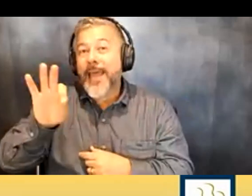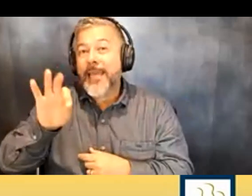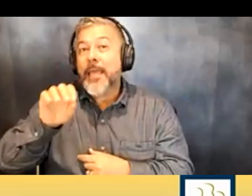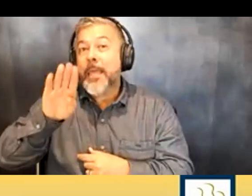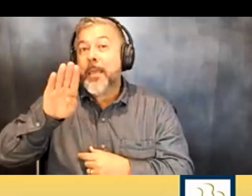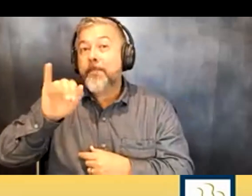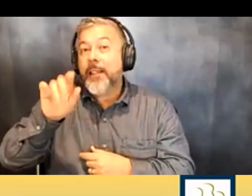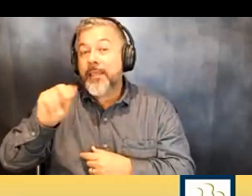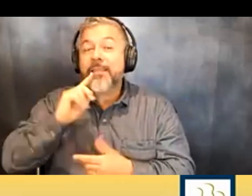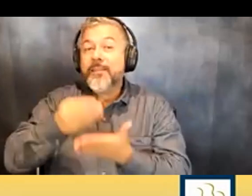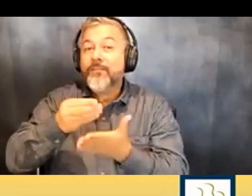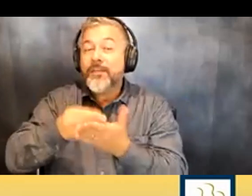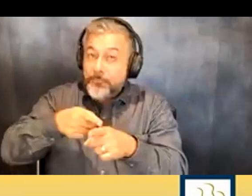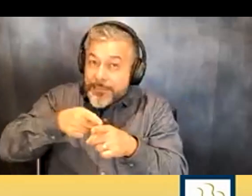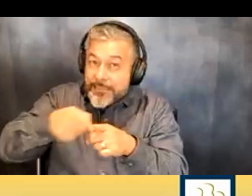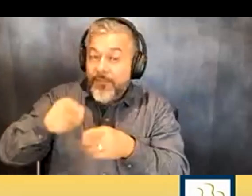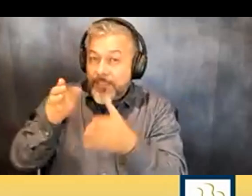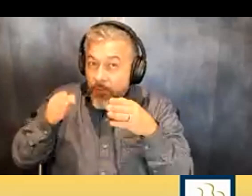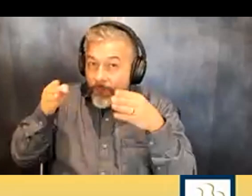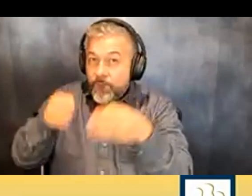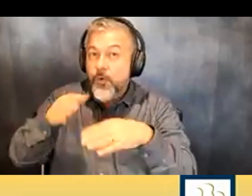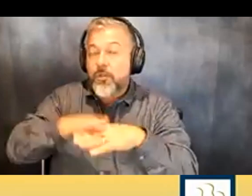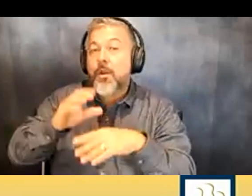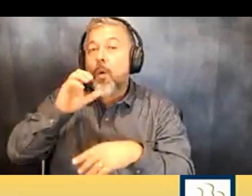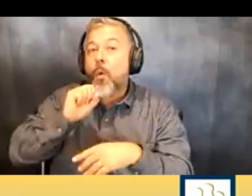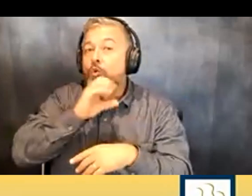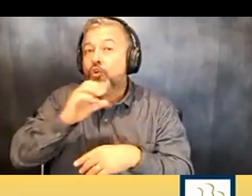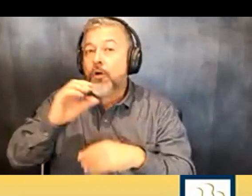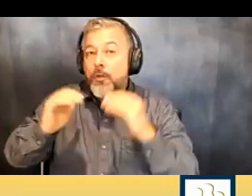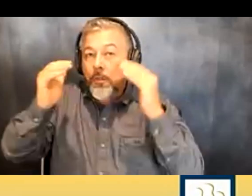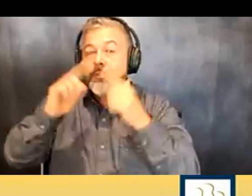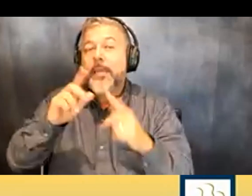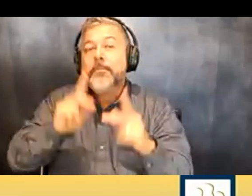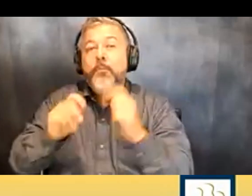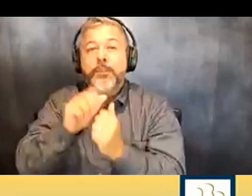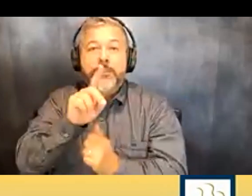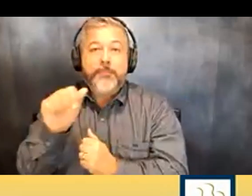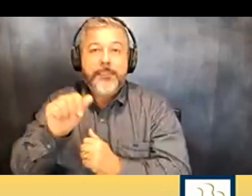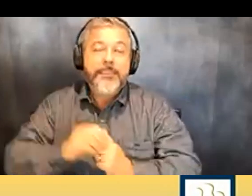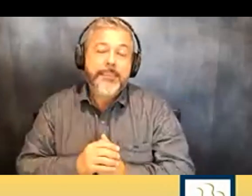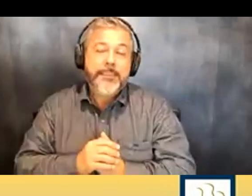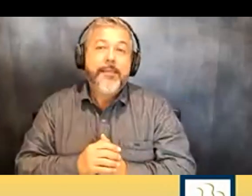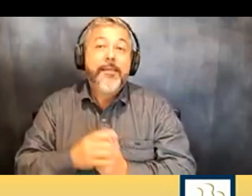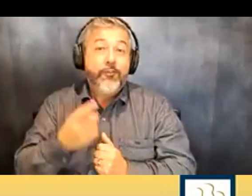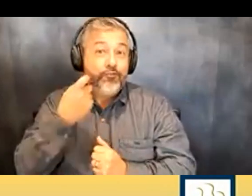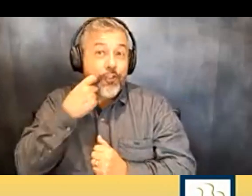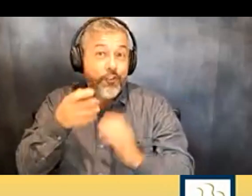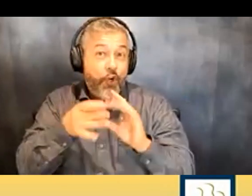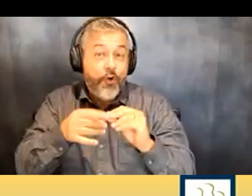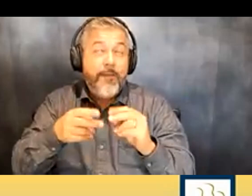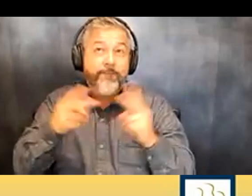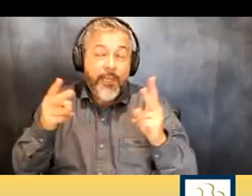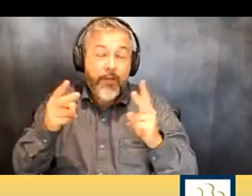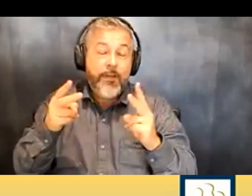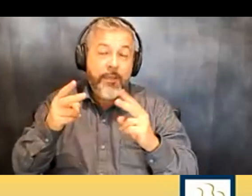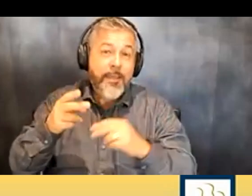funds specifically focused on older adults and people with disabilities. So as you just heard, really historic